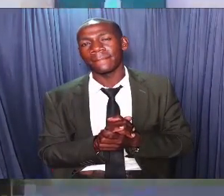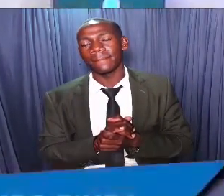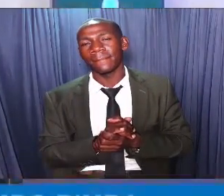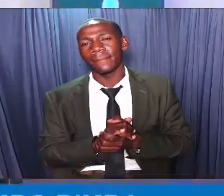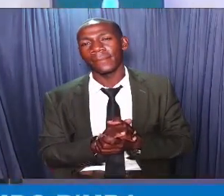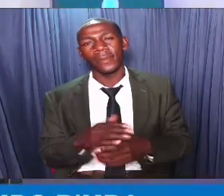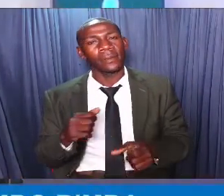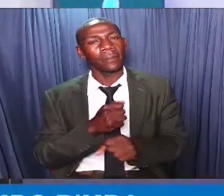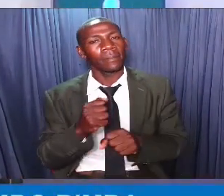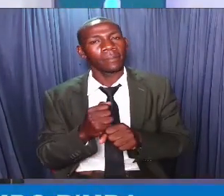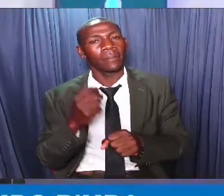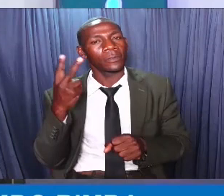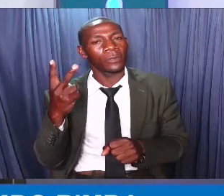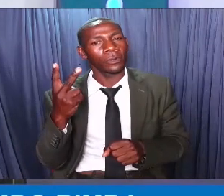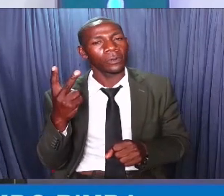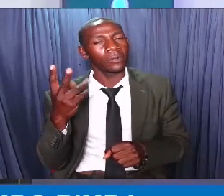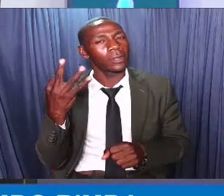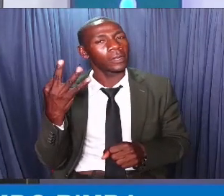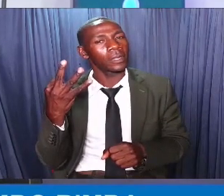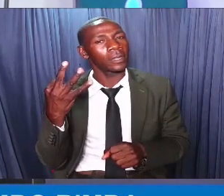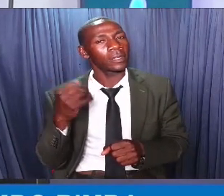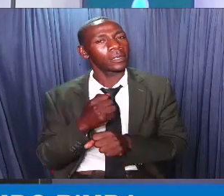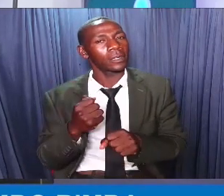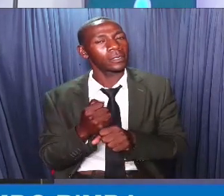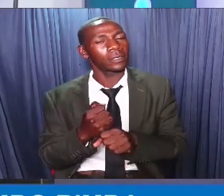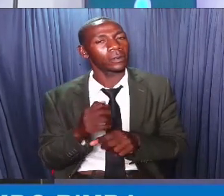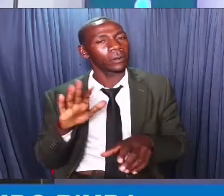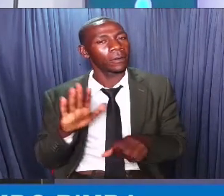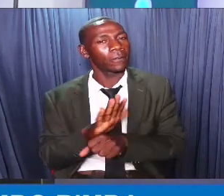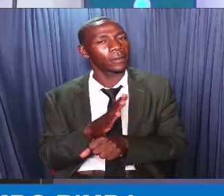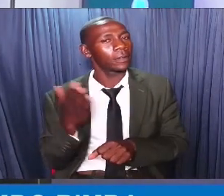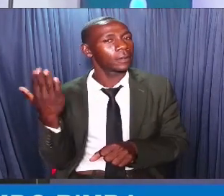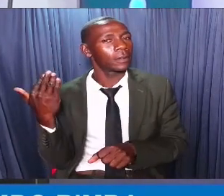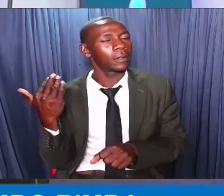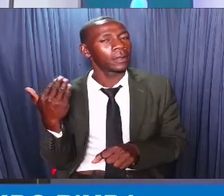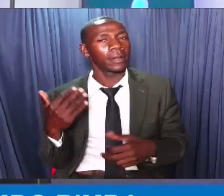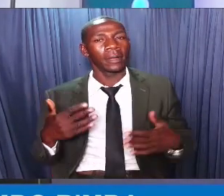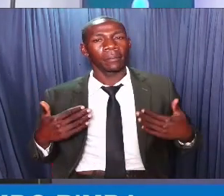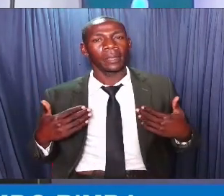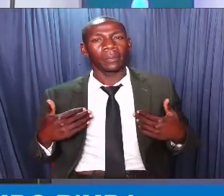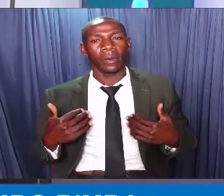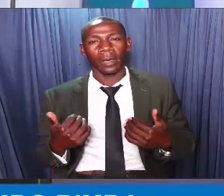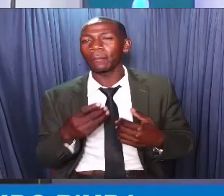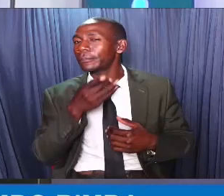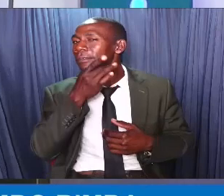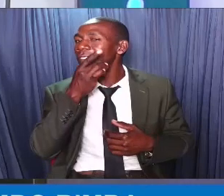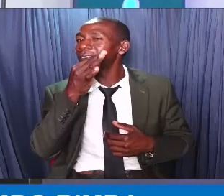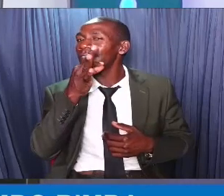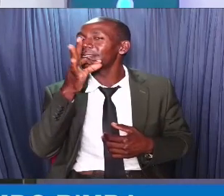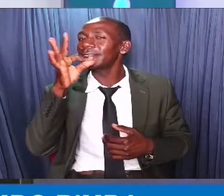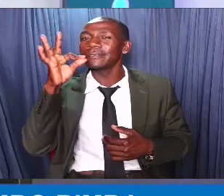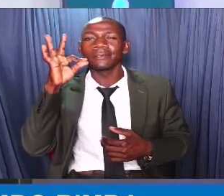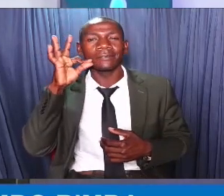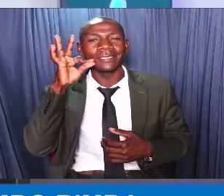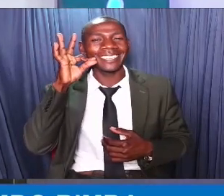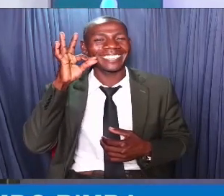Kwa miaka miwili hiyo, kizuini mitatu. For 2-3 years. Watu wakaona saumu. People had the fasting.